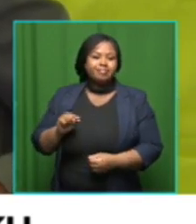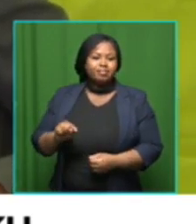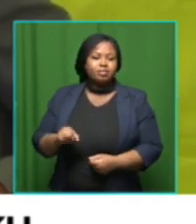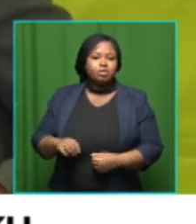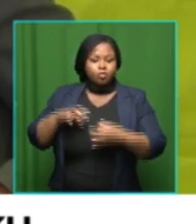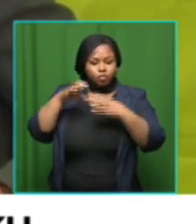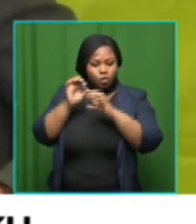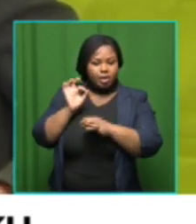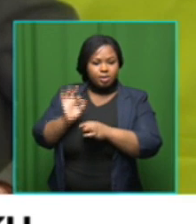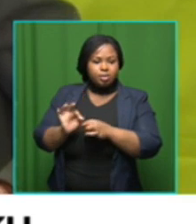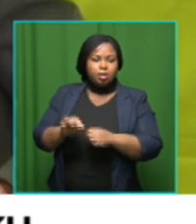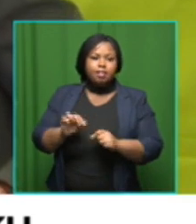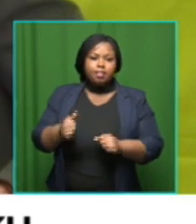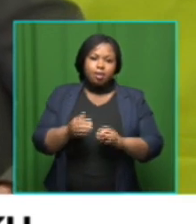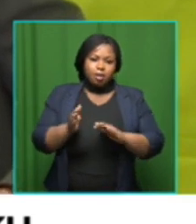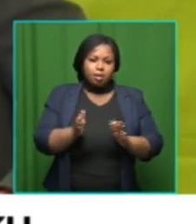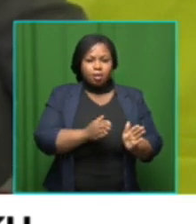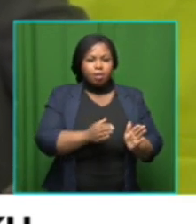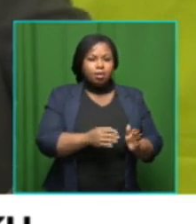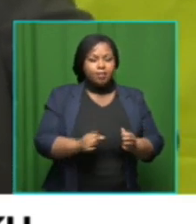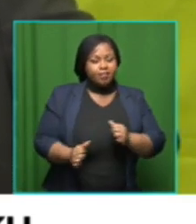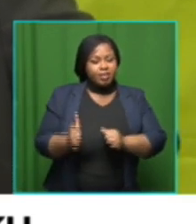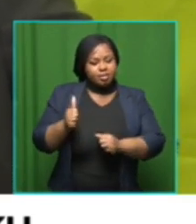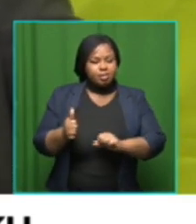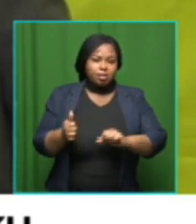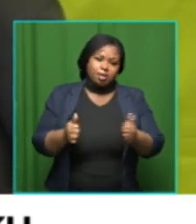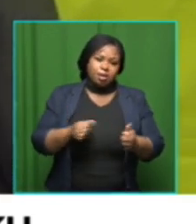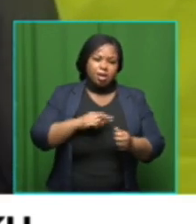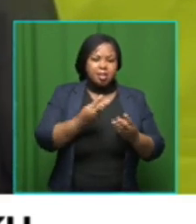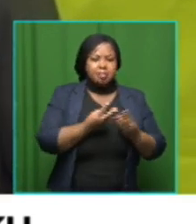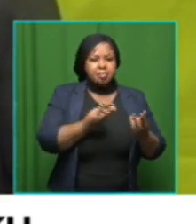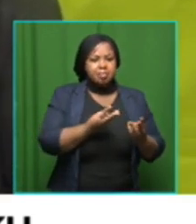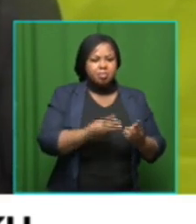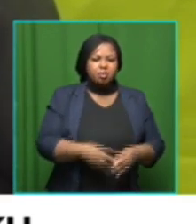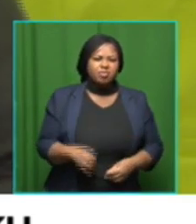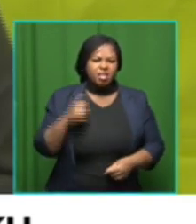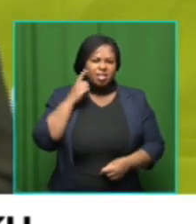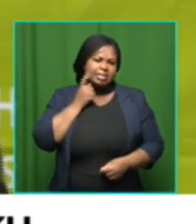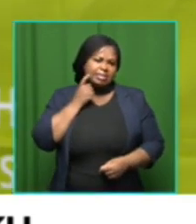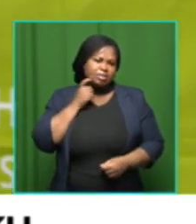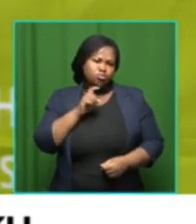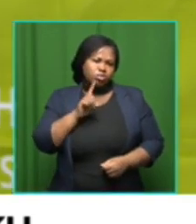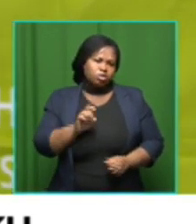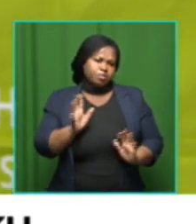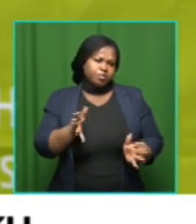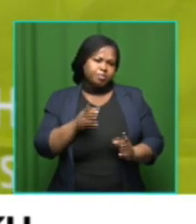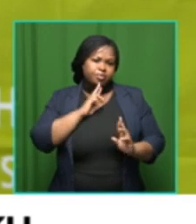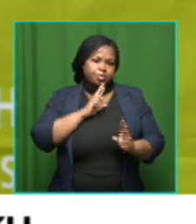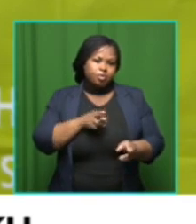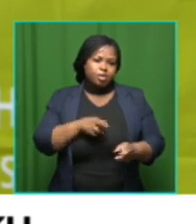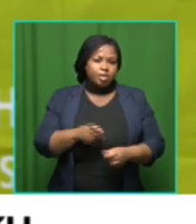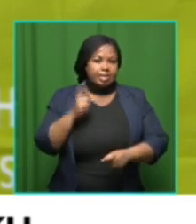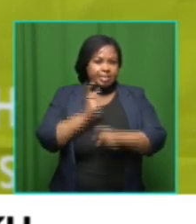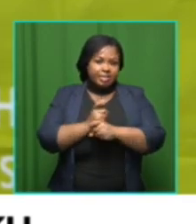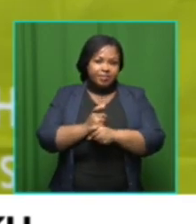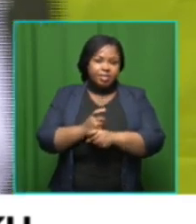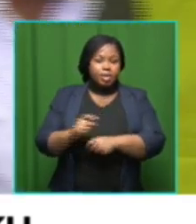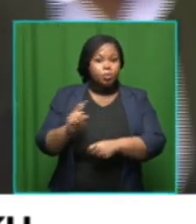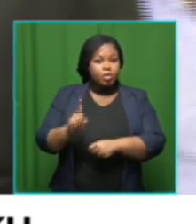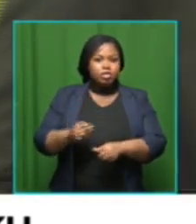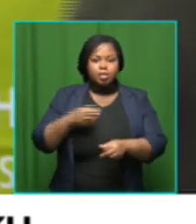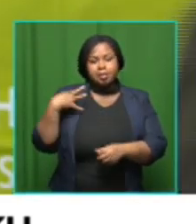able to deal with those who are healthy. And I think those are the most easy questions, and the Minister will deal with the difficult ones. Thank